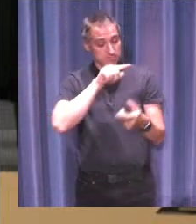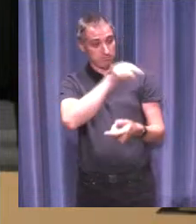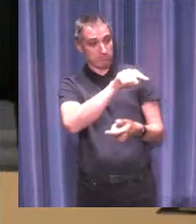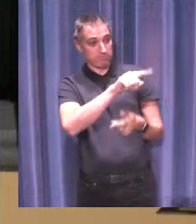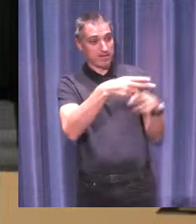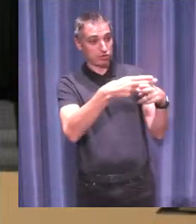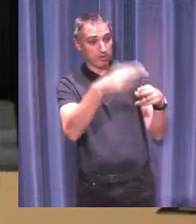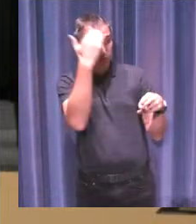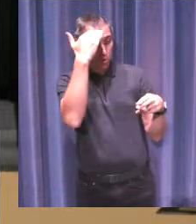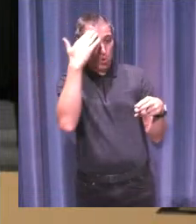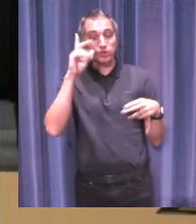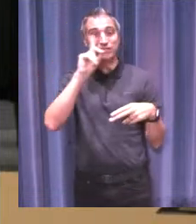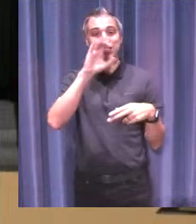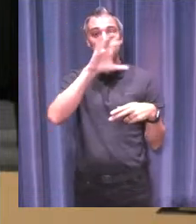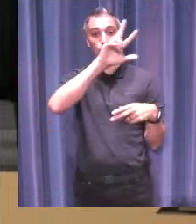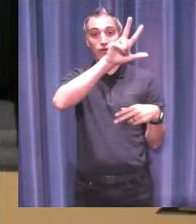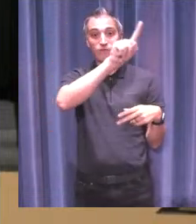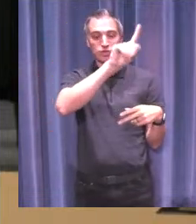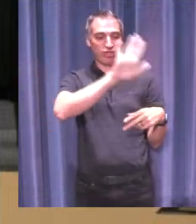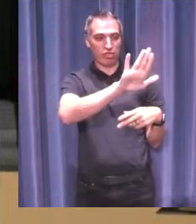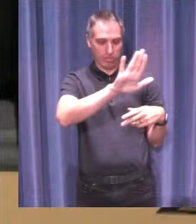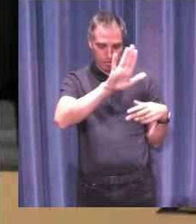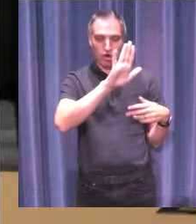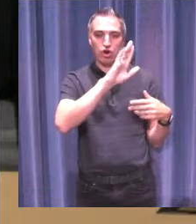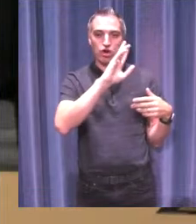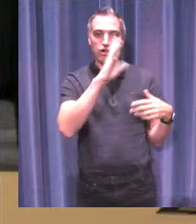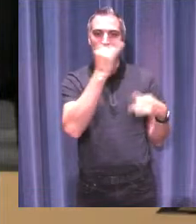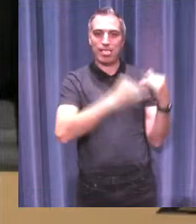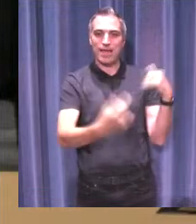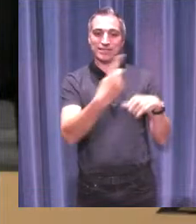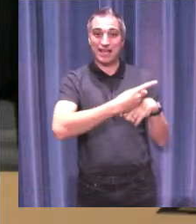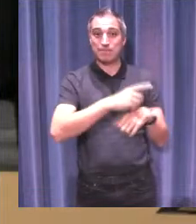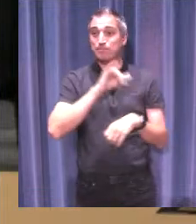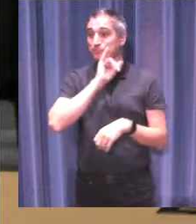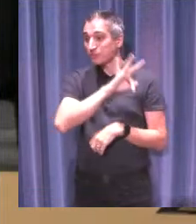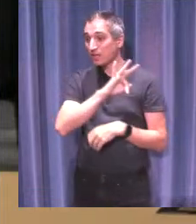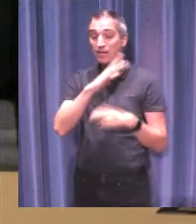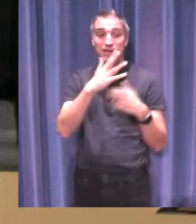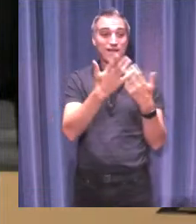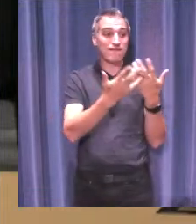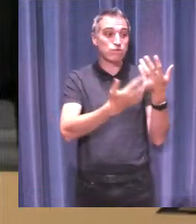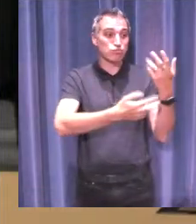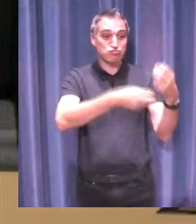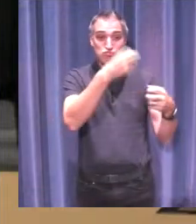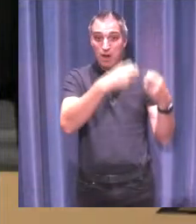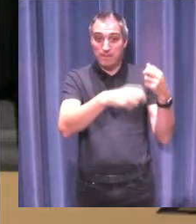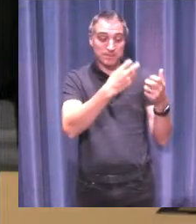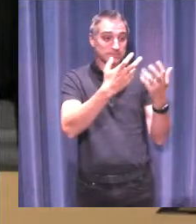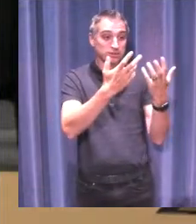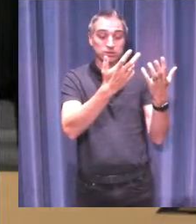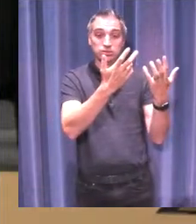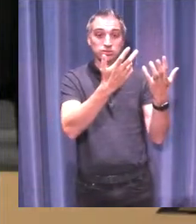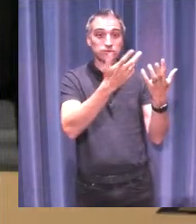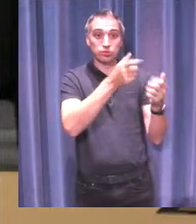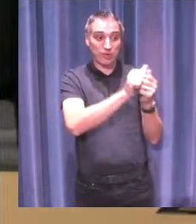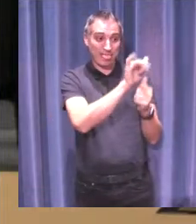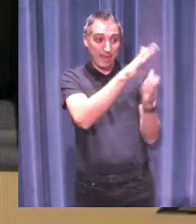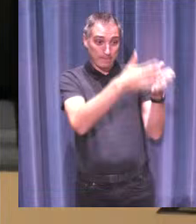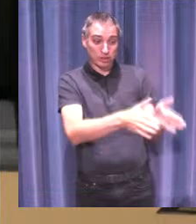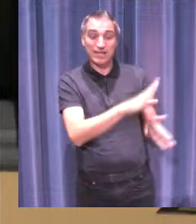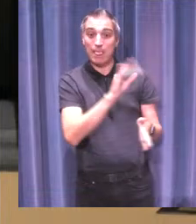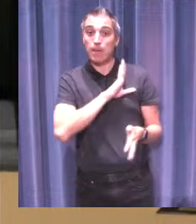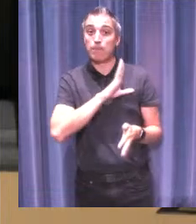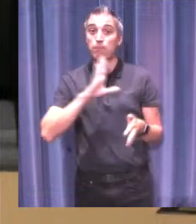December 31st is their last day. If problems arise with the person and a motion is brought in a meeting and somebody says, and the board agrees,